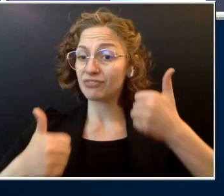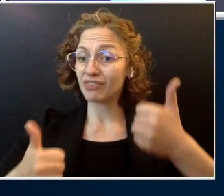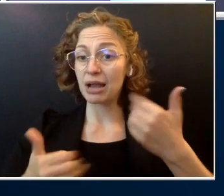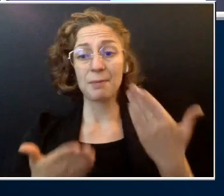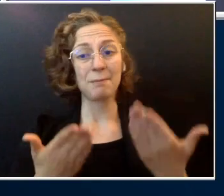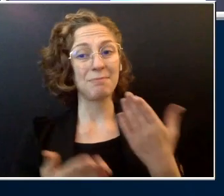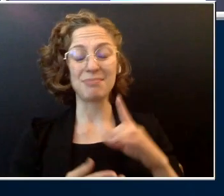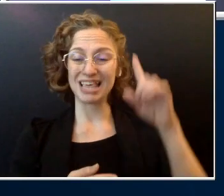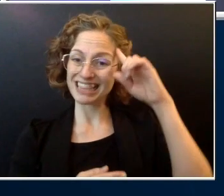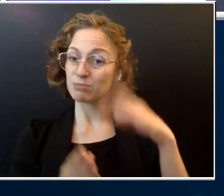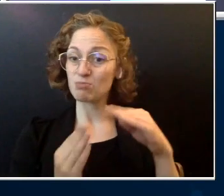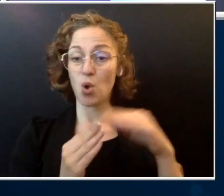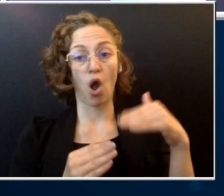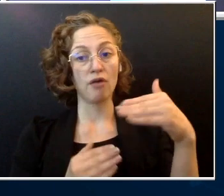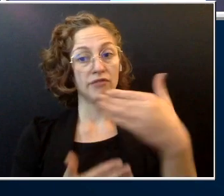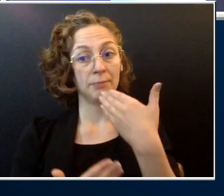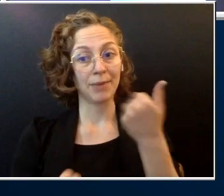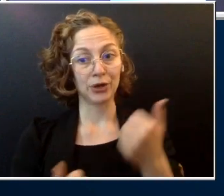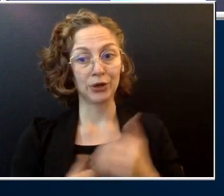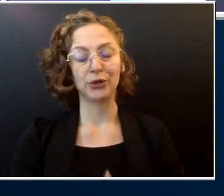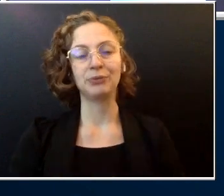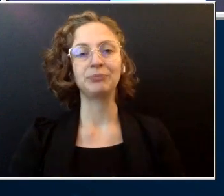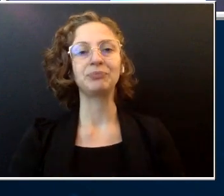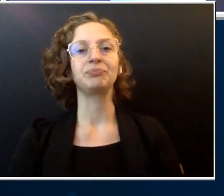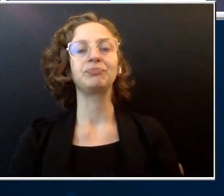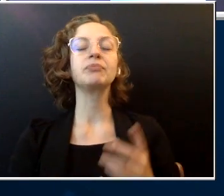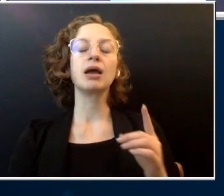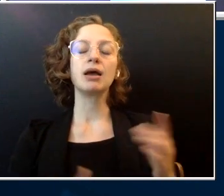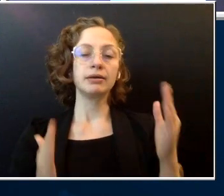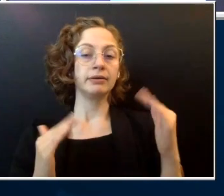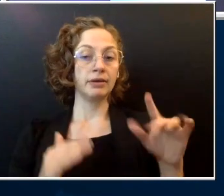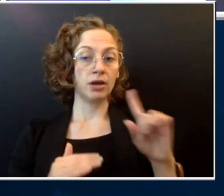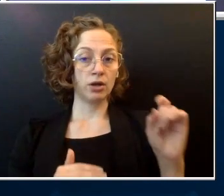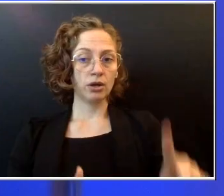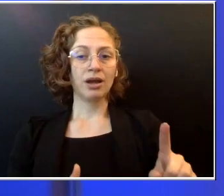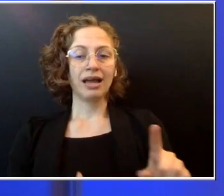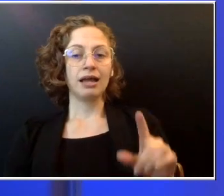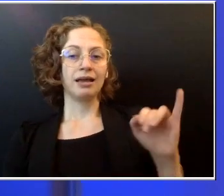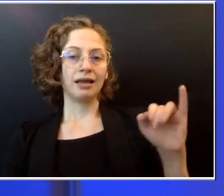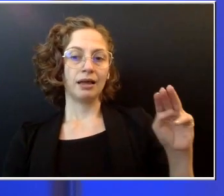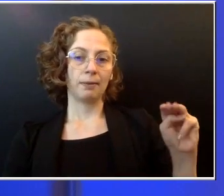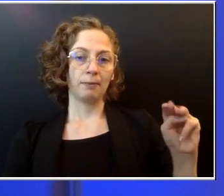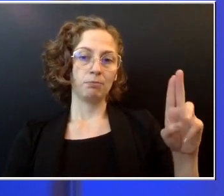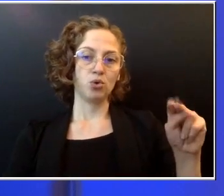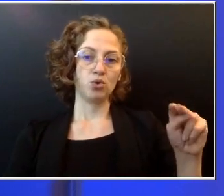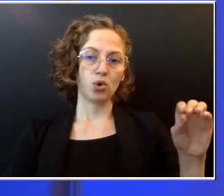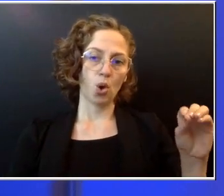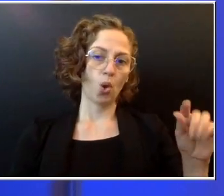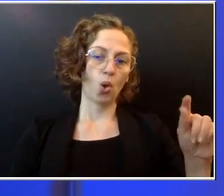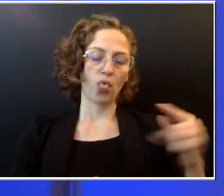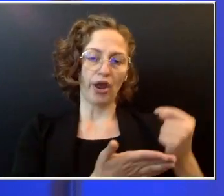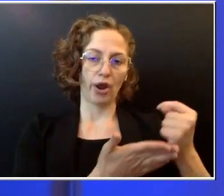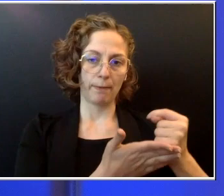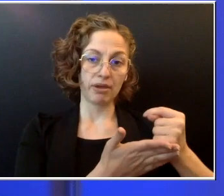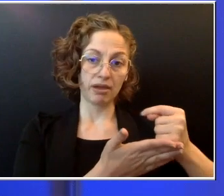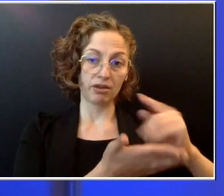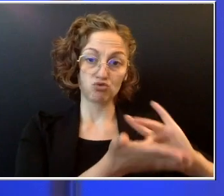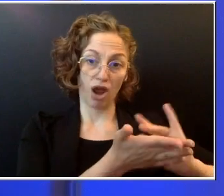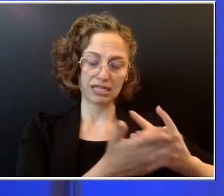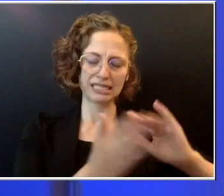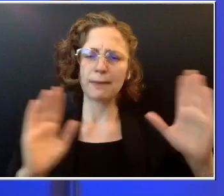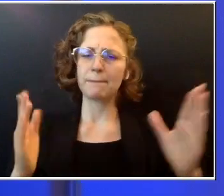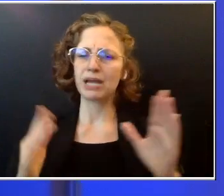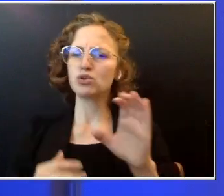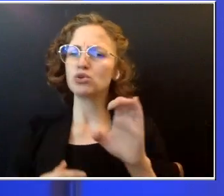to immunotherapy drugs compared to something like chemotherapy? Yeah, they're really just such different categories and different ways of treating